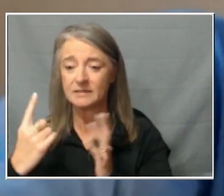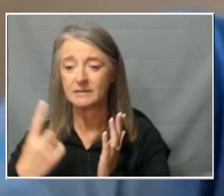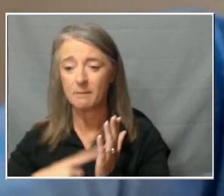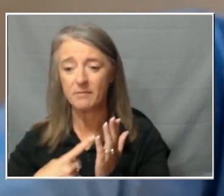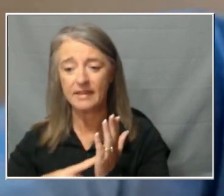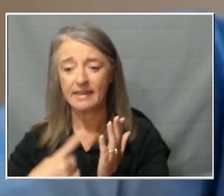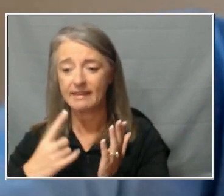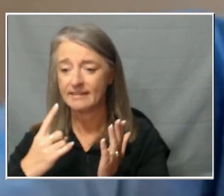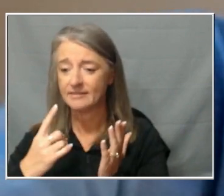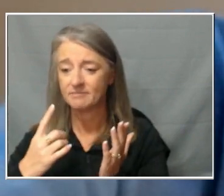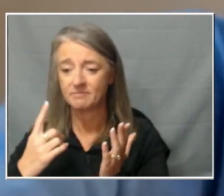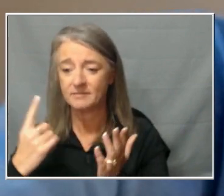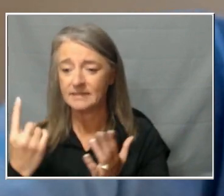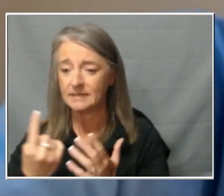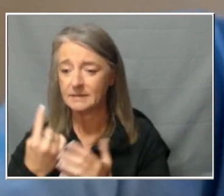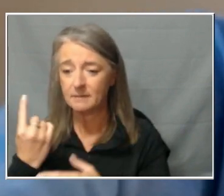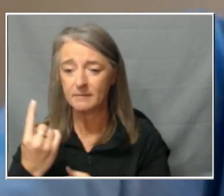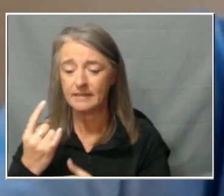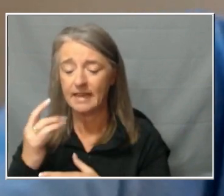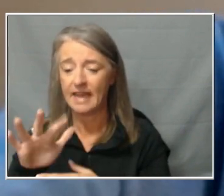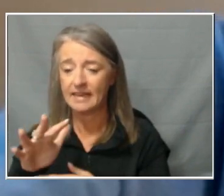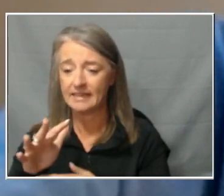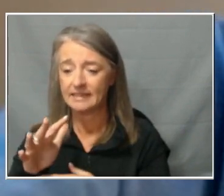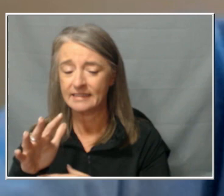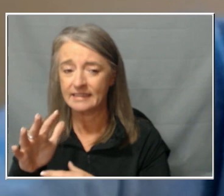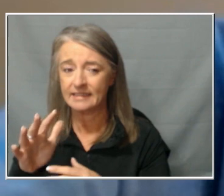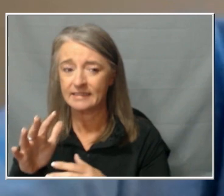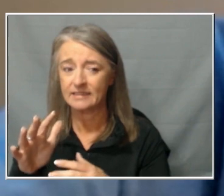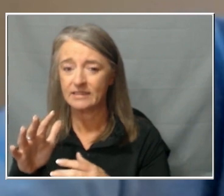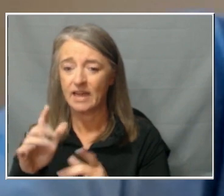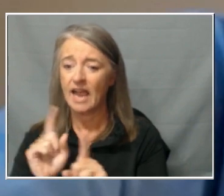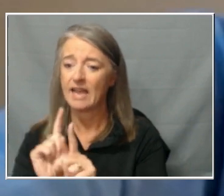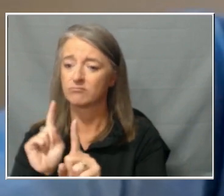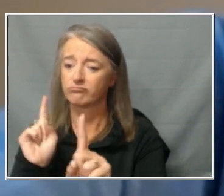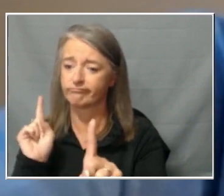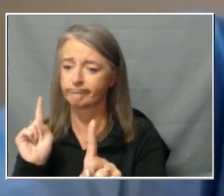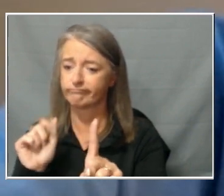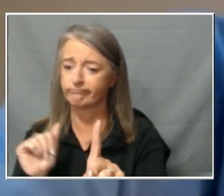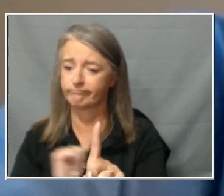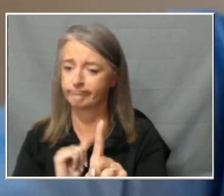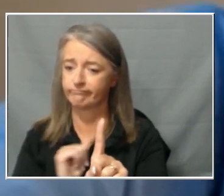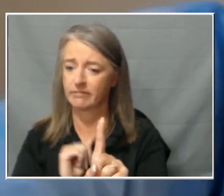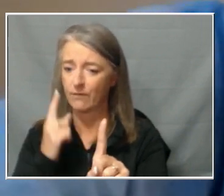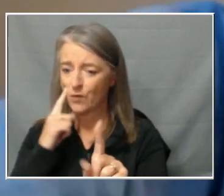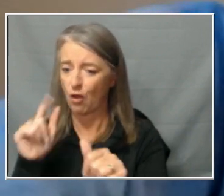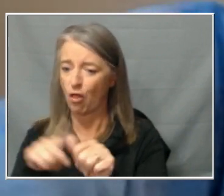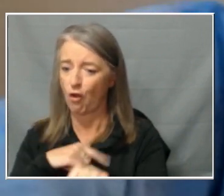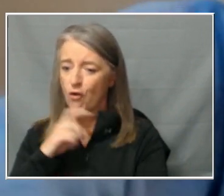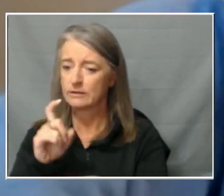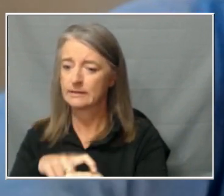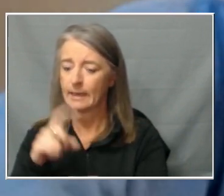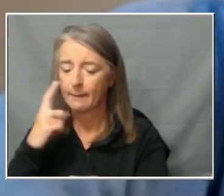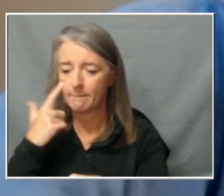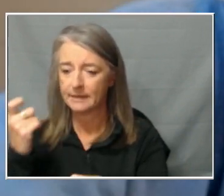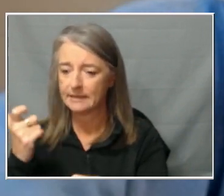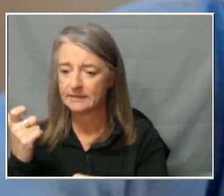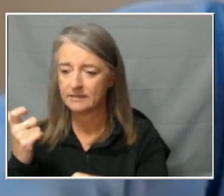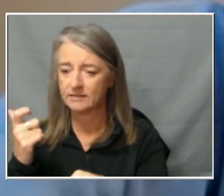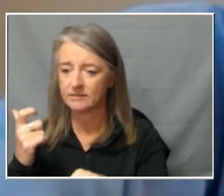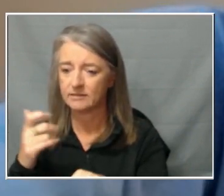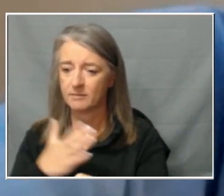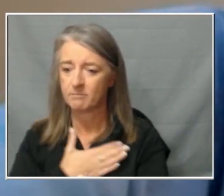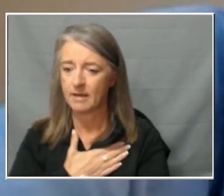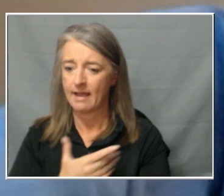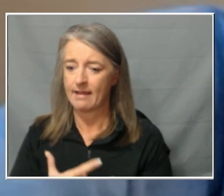that I had kind of distanced myself from for a long time, just because this is